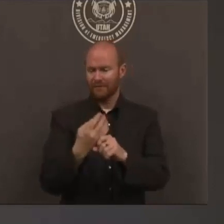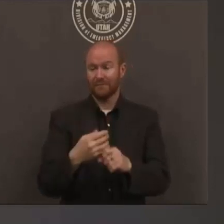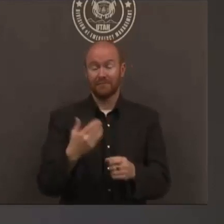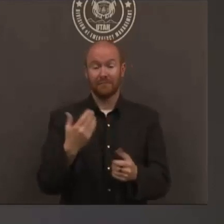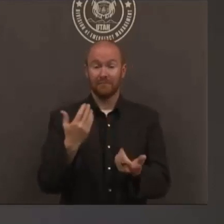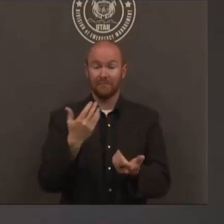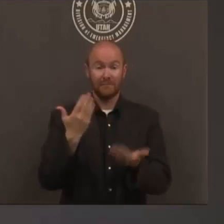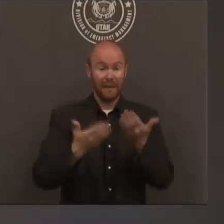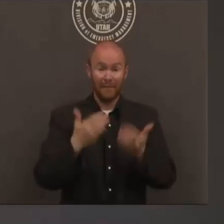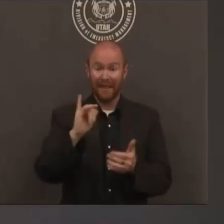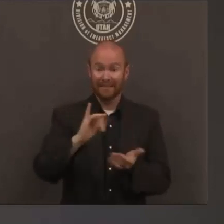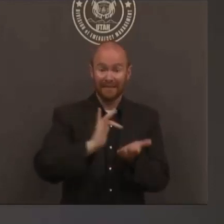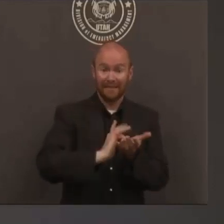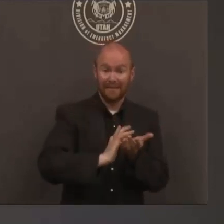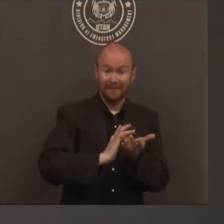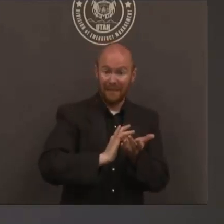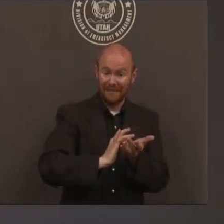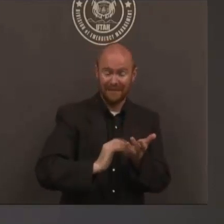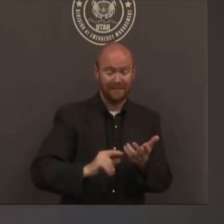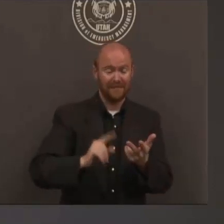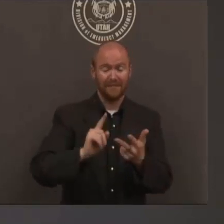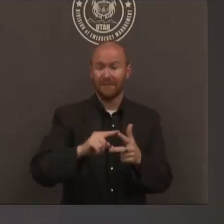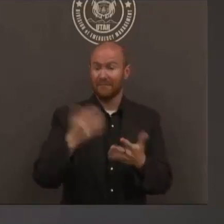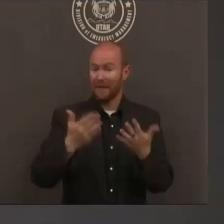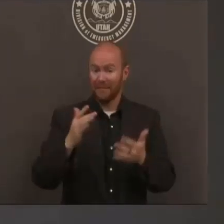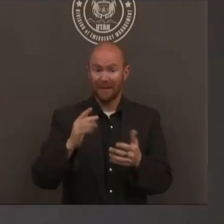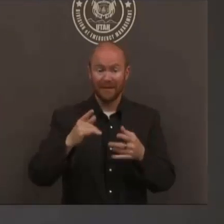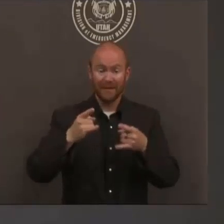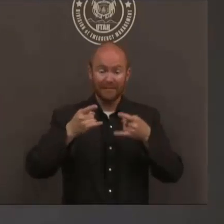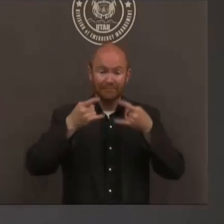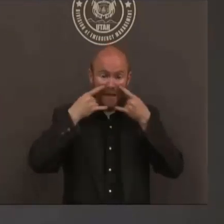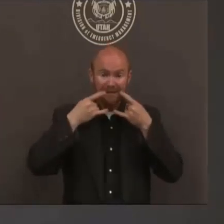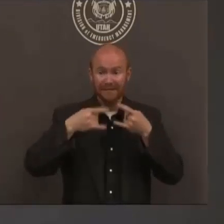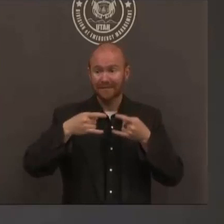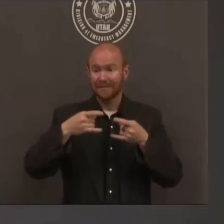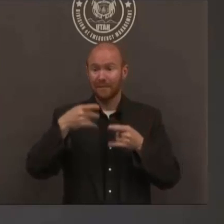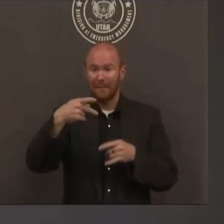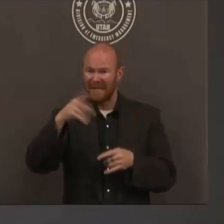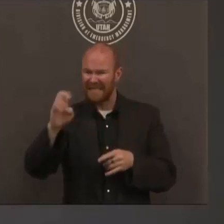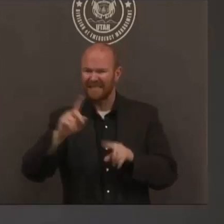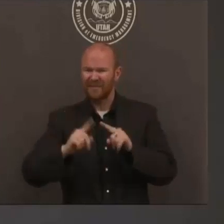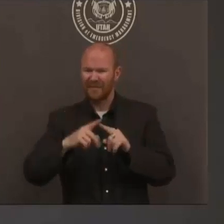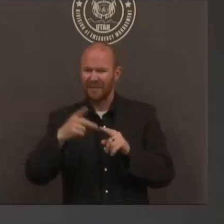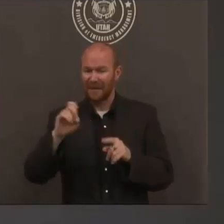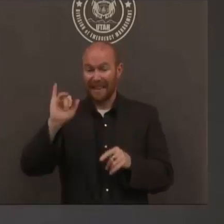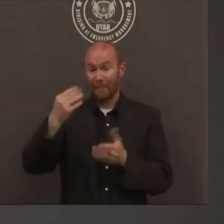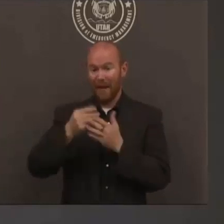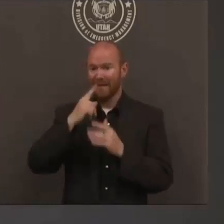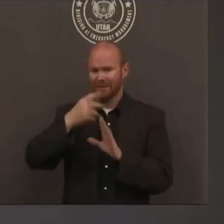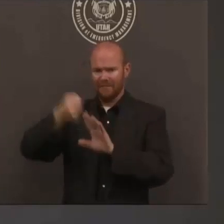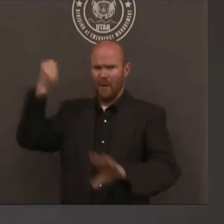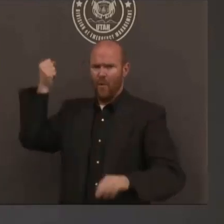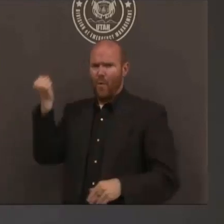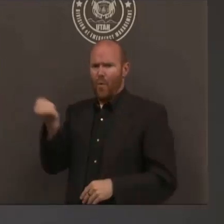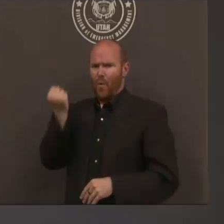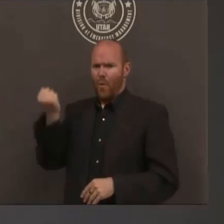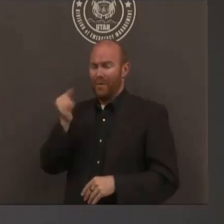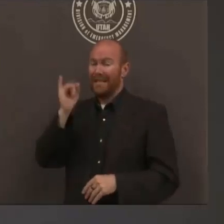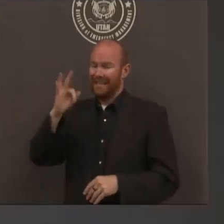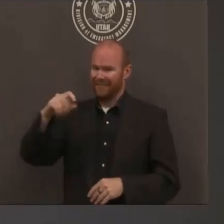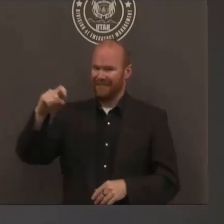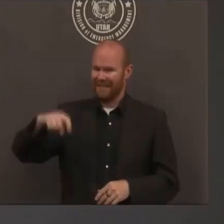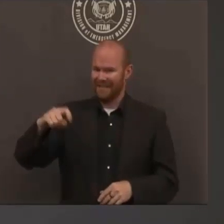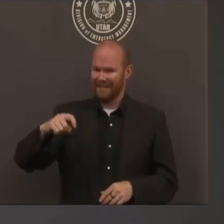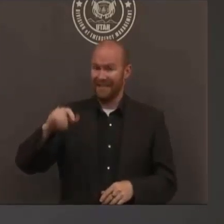drugs, whether it be personal protective equipment, masks, etc. So the money will be set aside there to be used as we